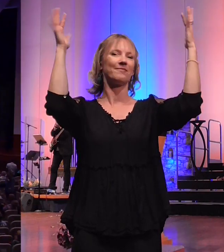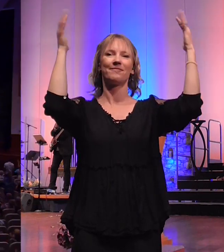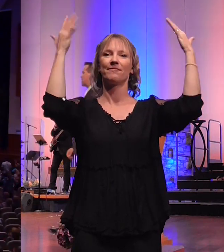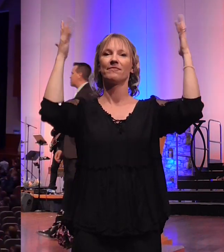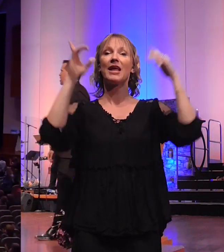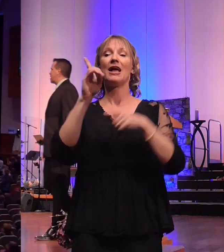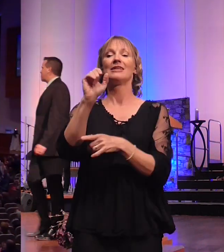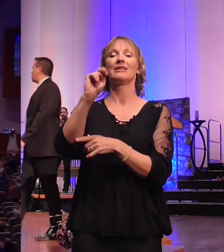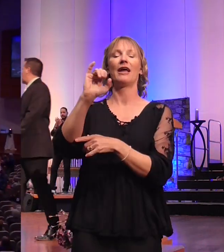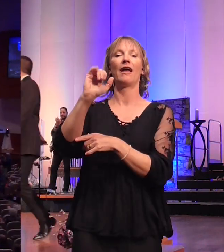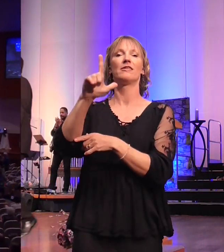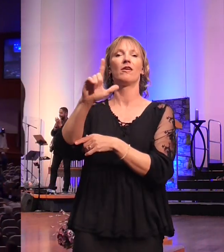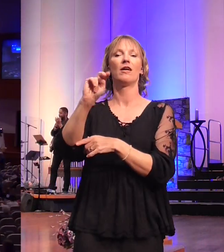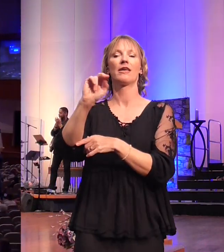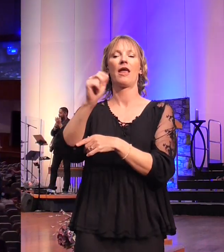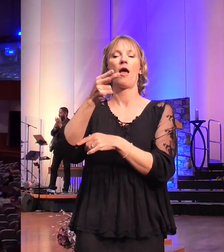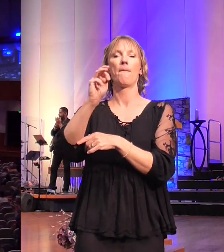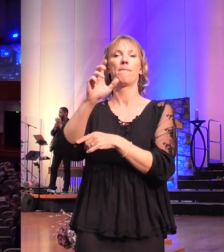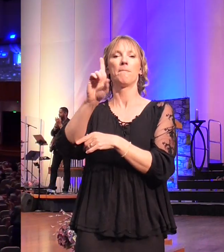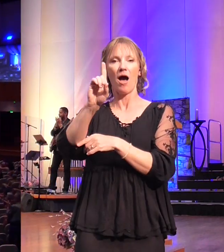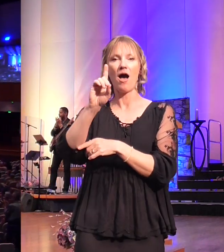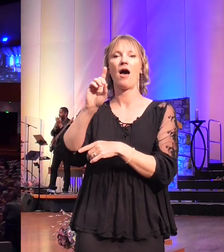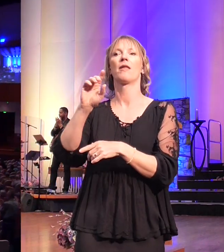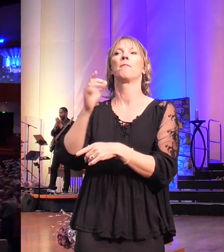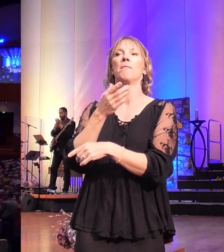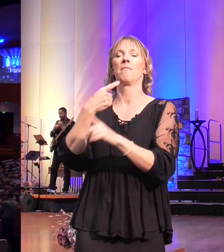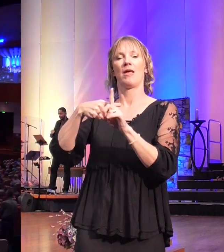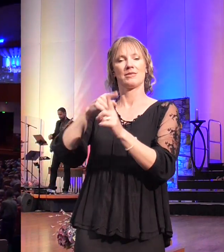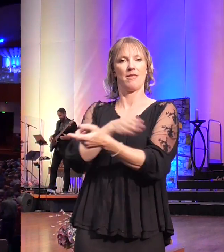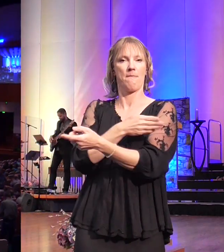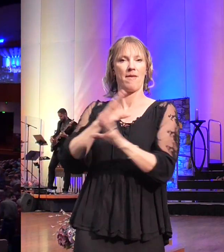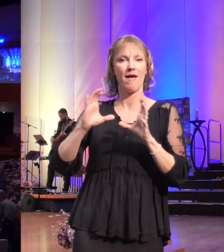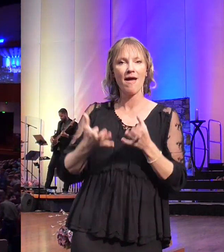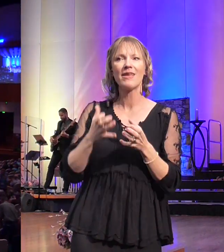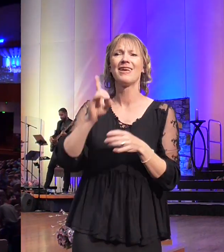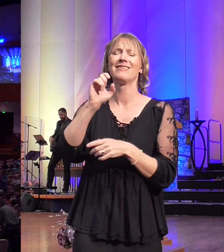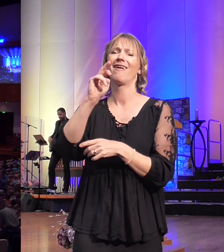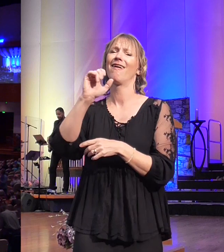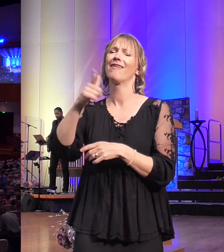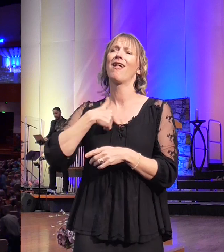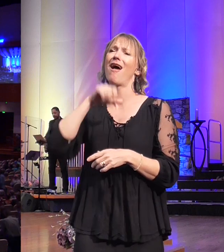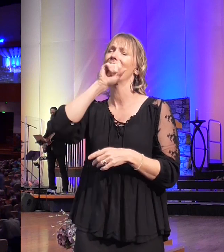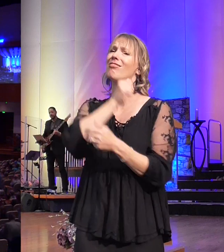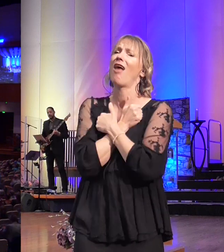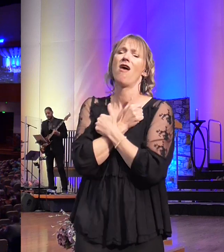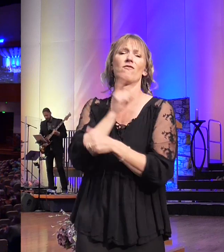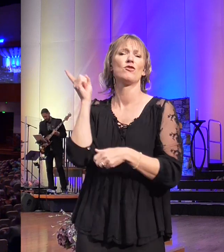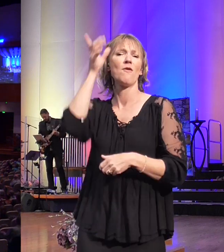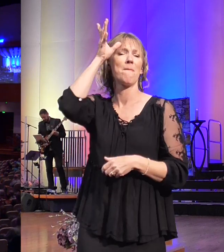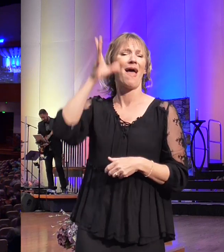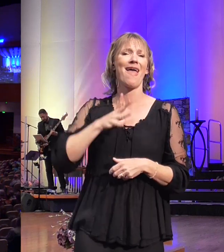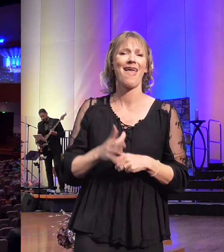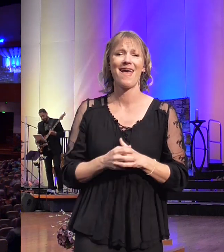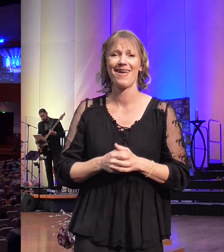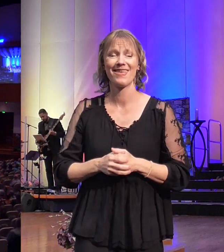job. Daniel Nahmod, everyone. Mile High Band. Daniel, I love you, man.